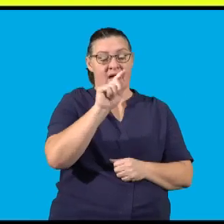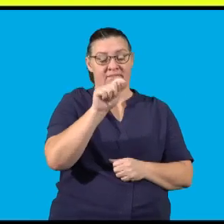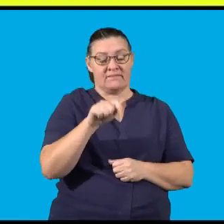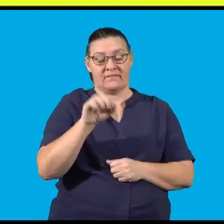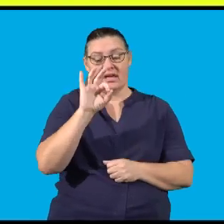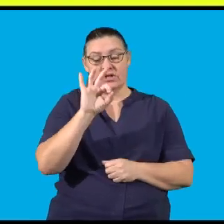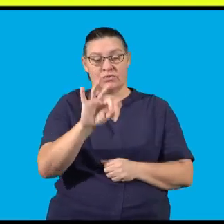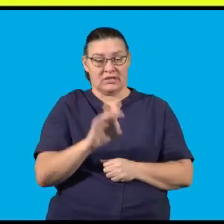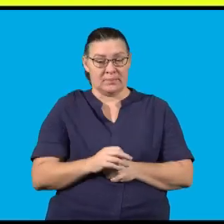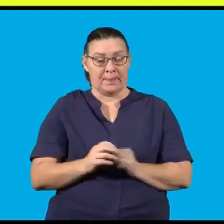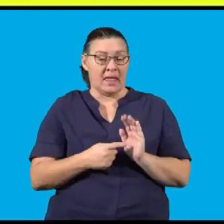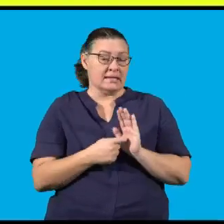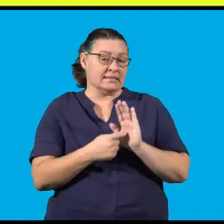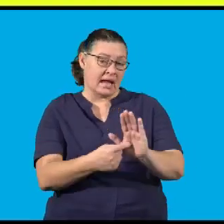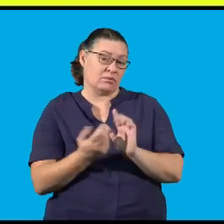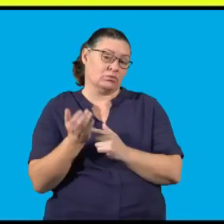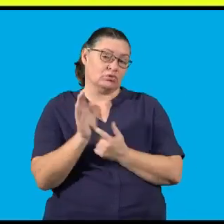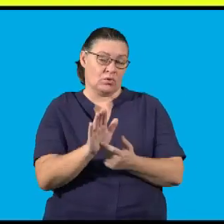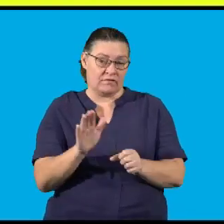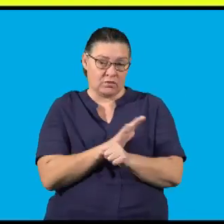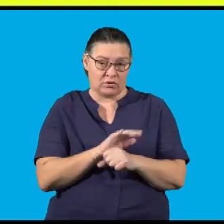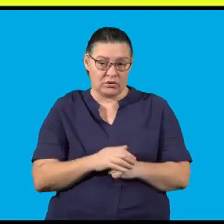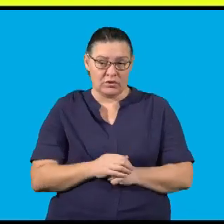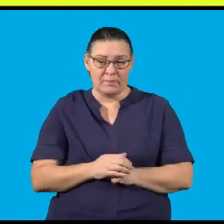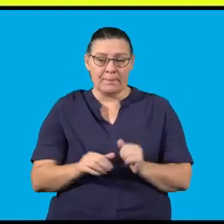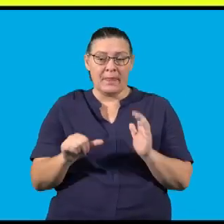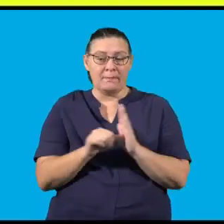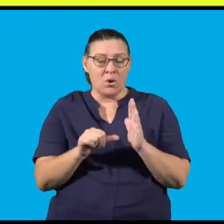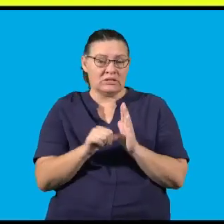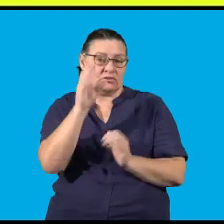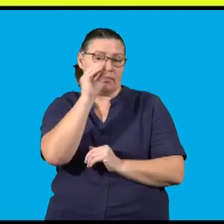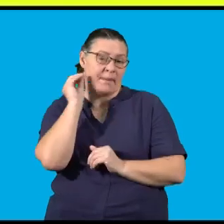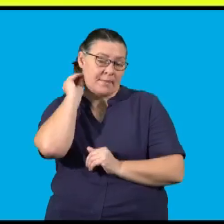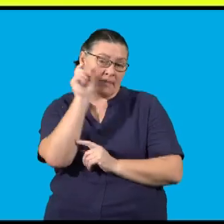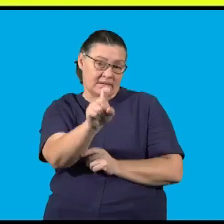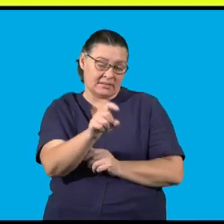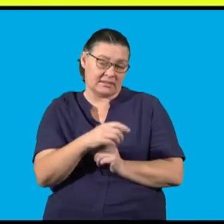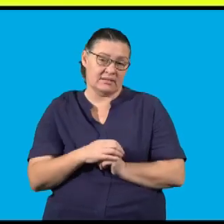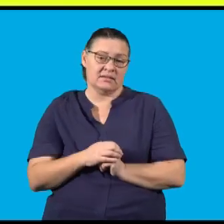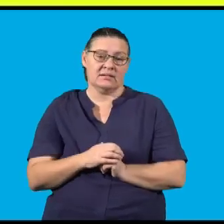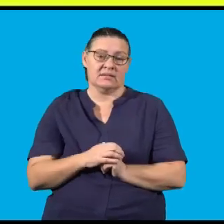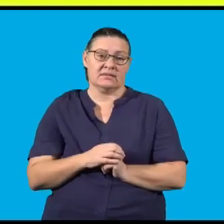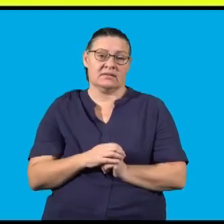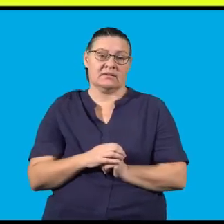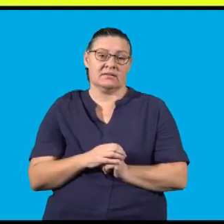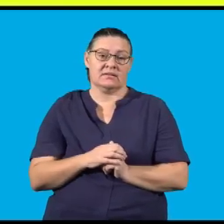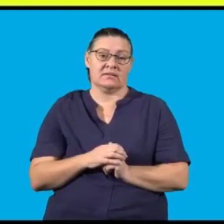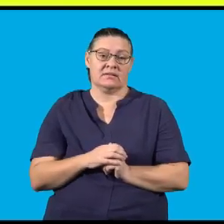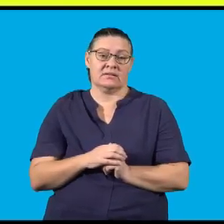3. All this information is given on the diagram. The important thing that we need to remember, when a